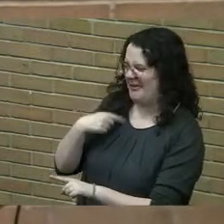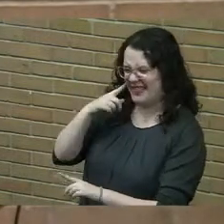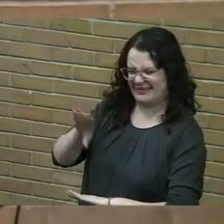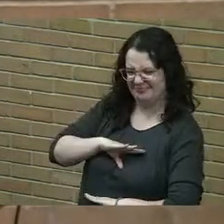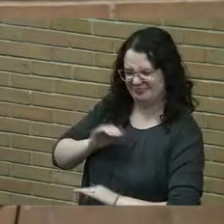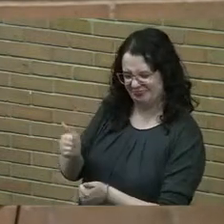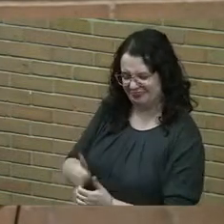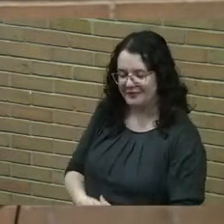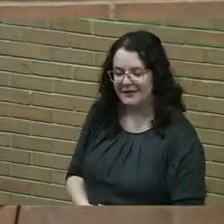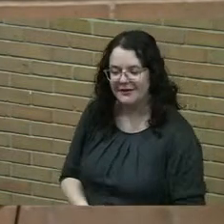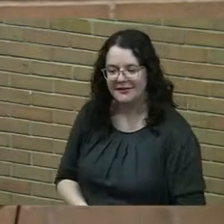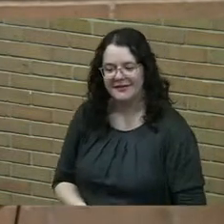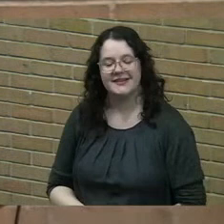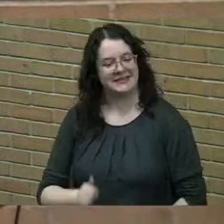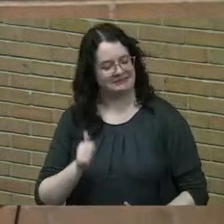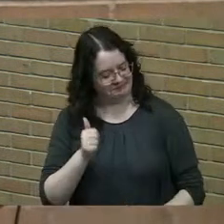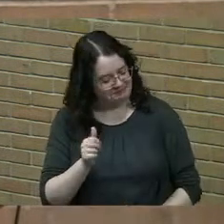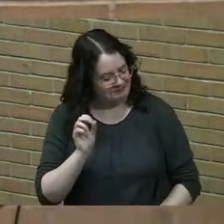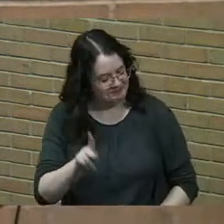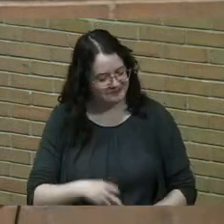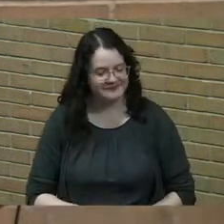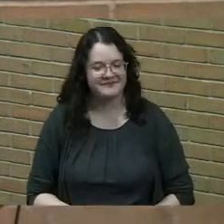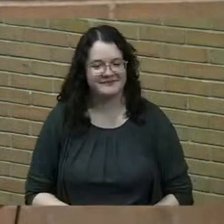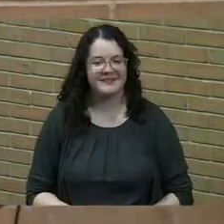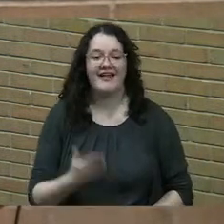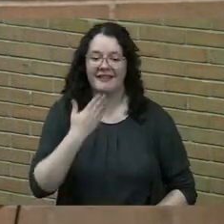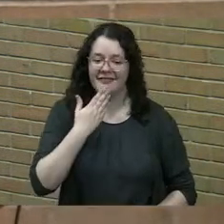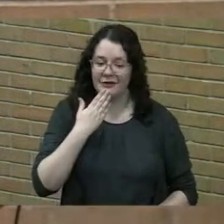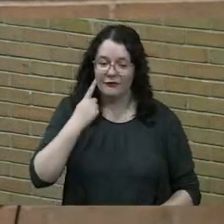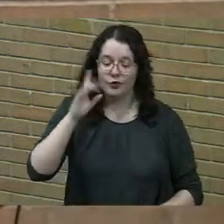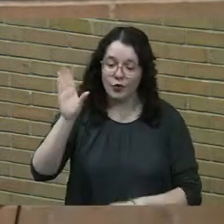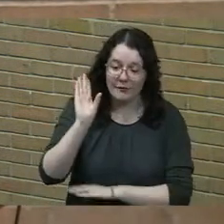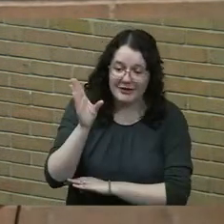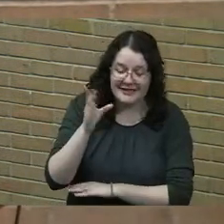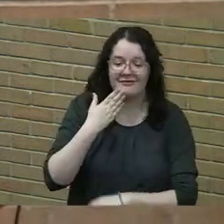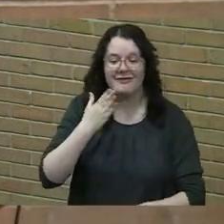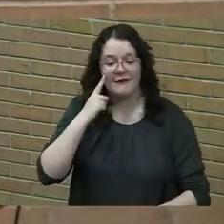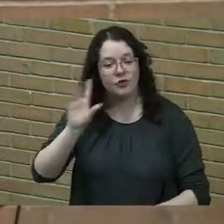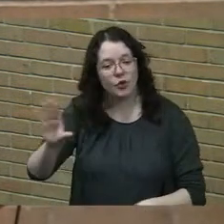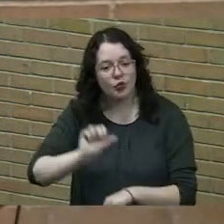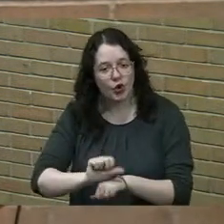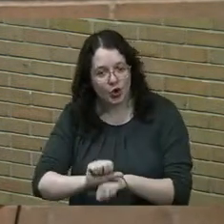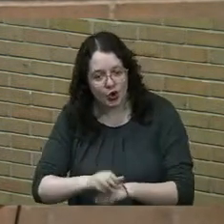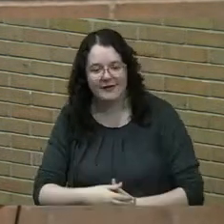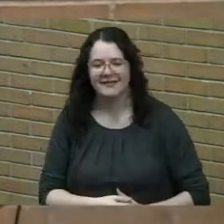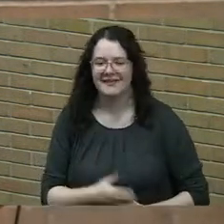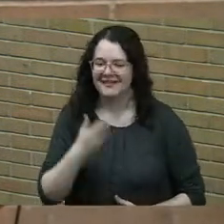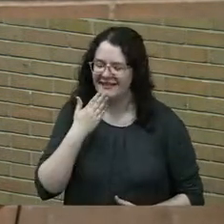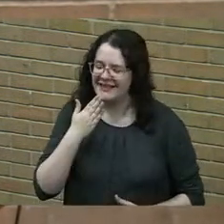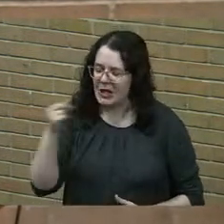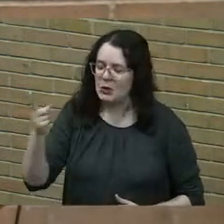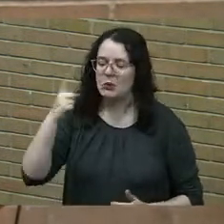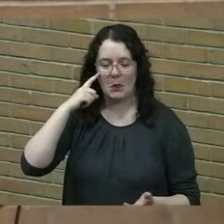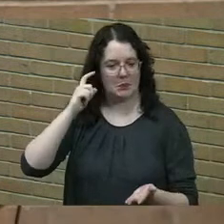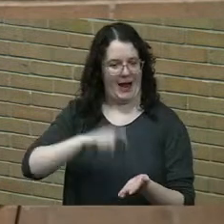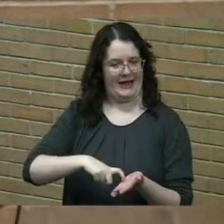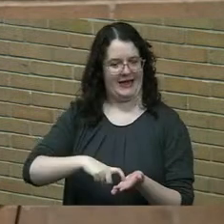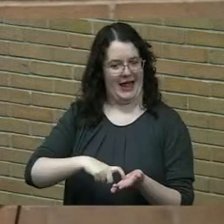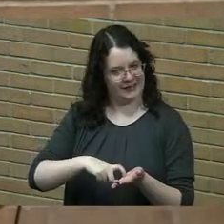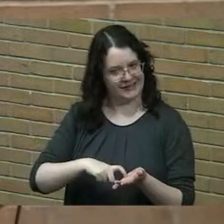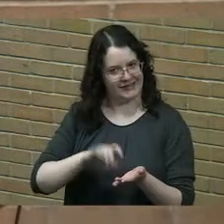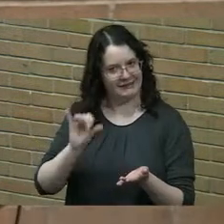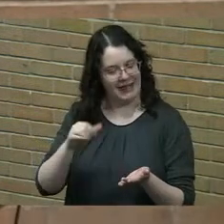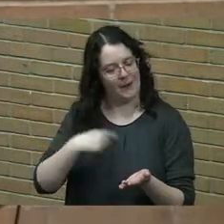you. Thank you for the presentation. Thank you for the work you do, and thank you for recognizing the fact that we